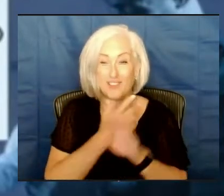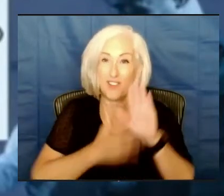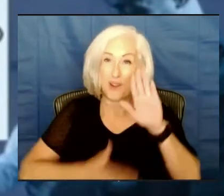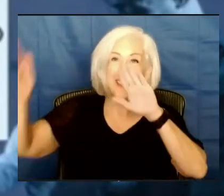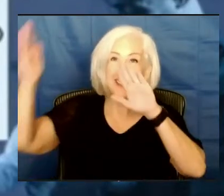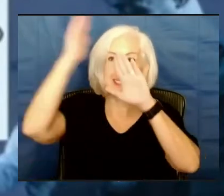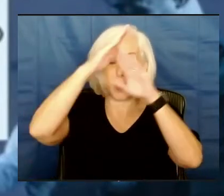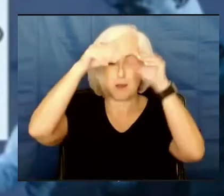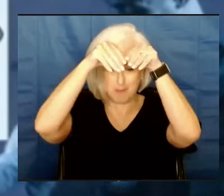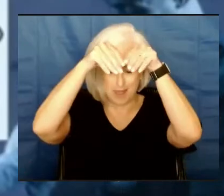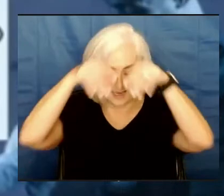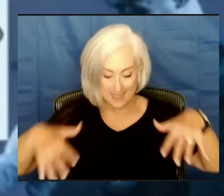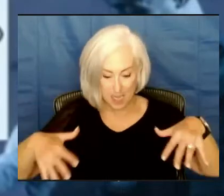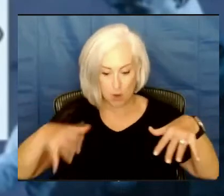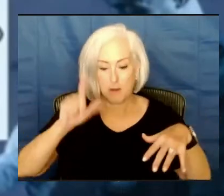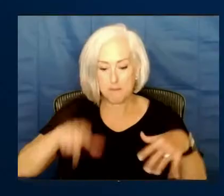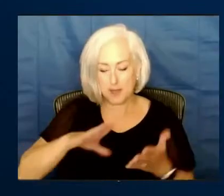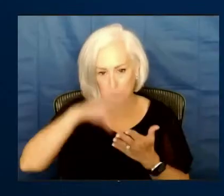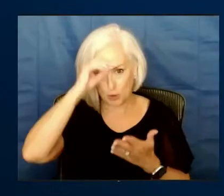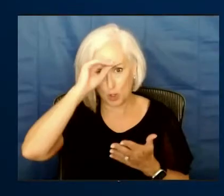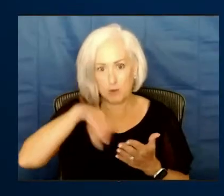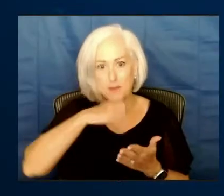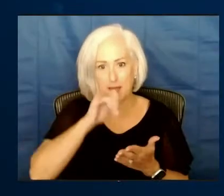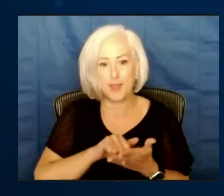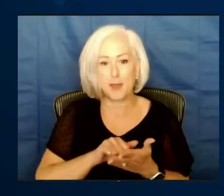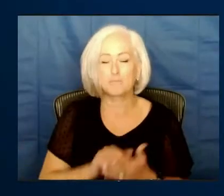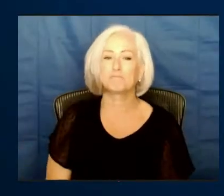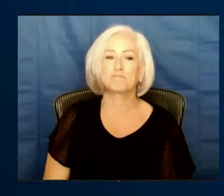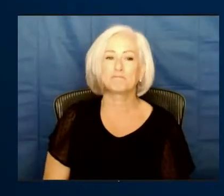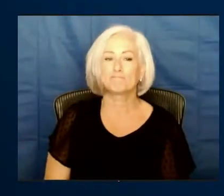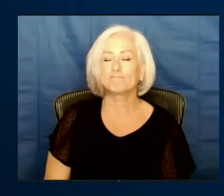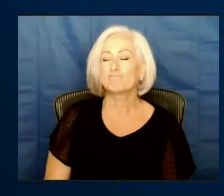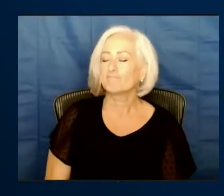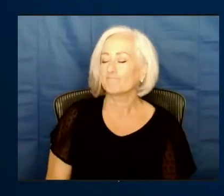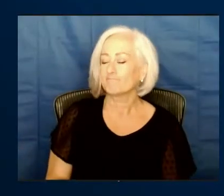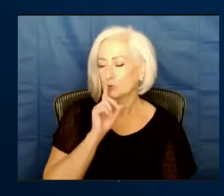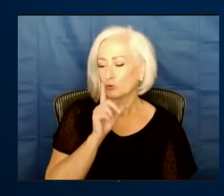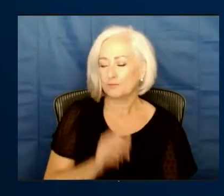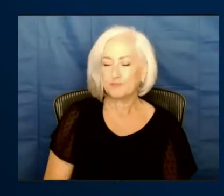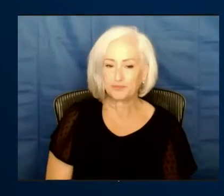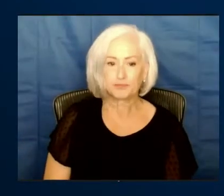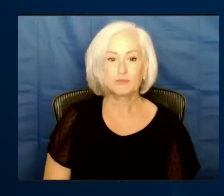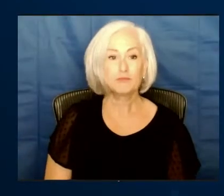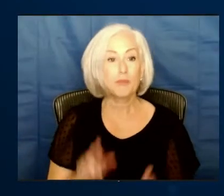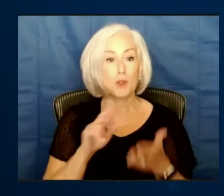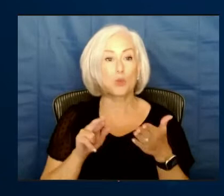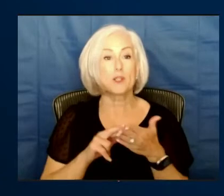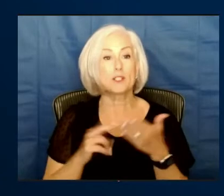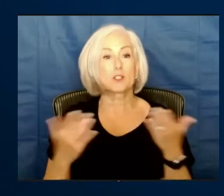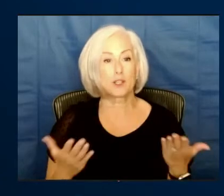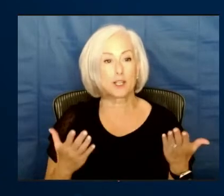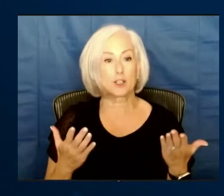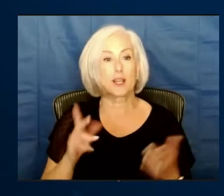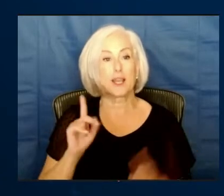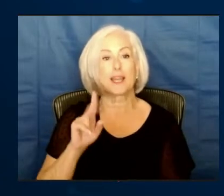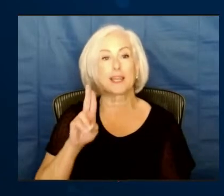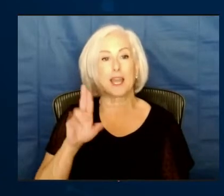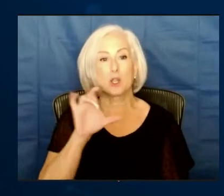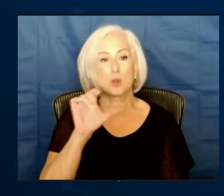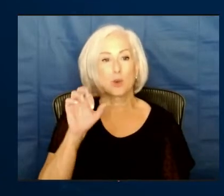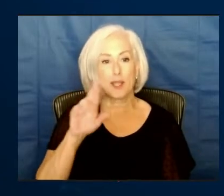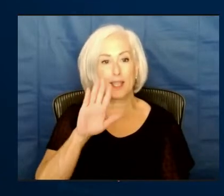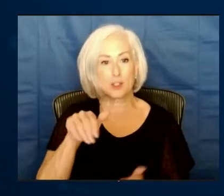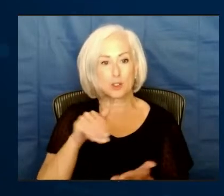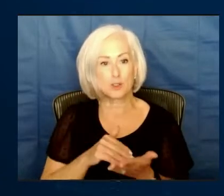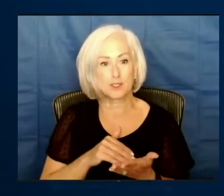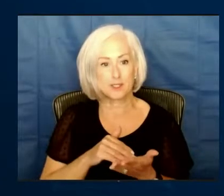population that they're serving. Yeah, that's really a big deal. Okay, so researchers here at the University of Kansas Cancer Center have released the results